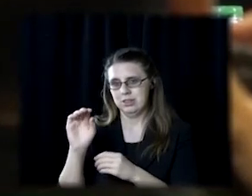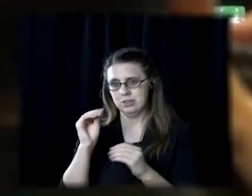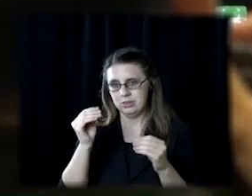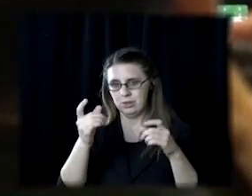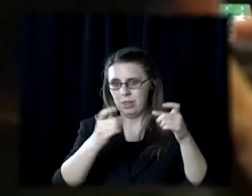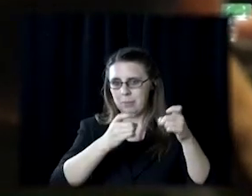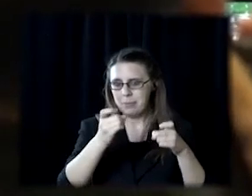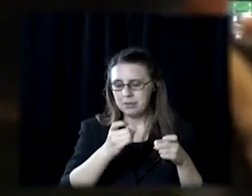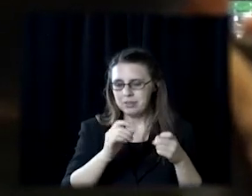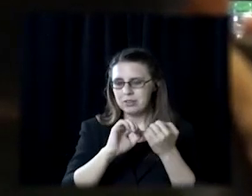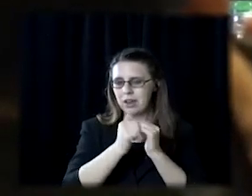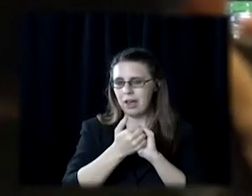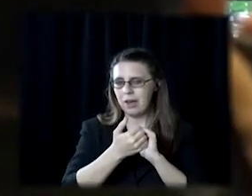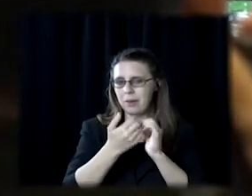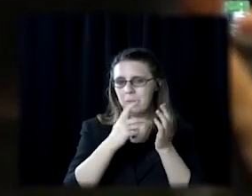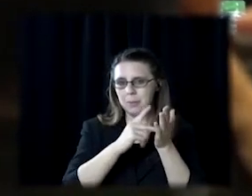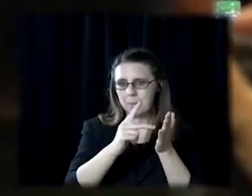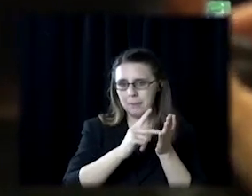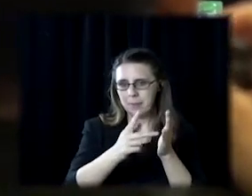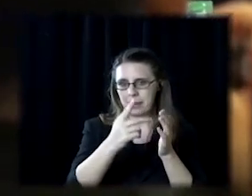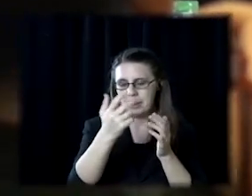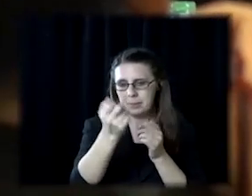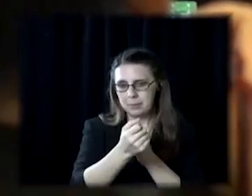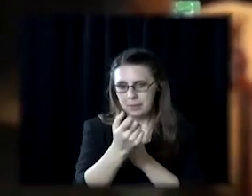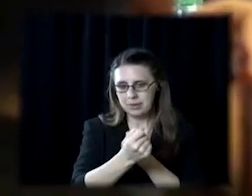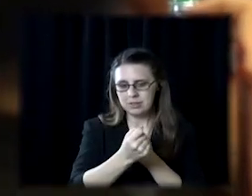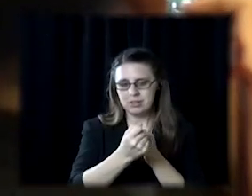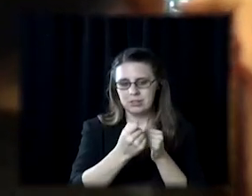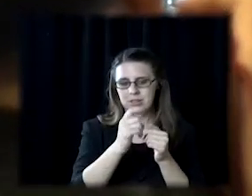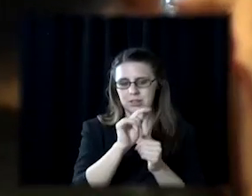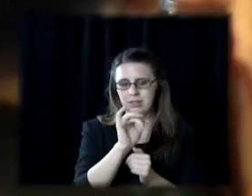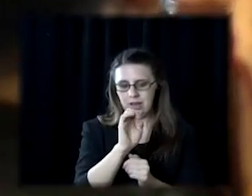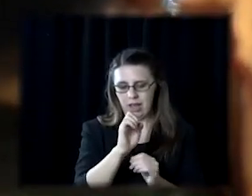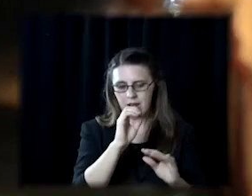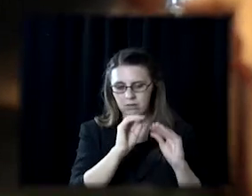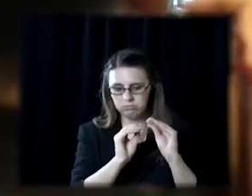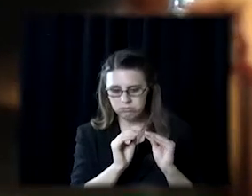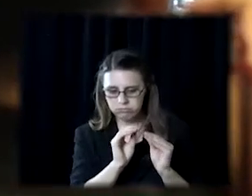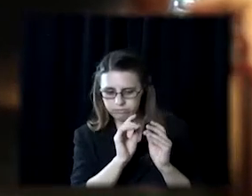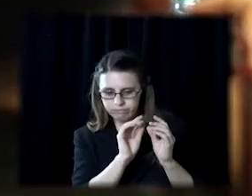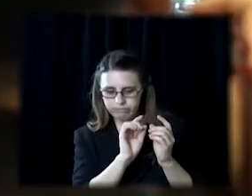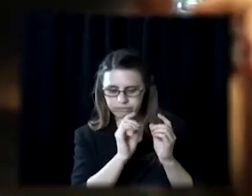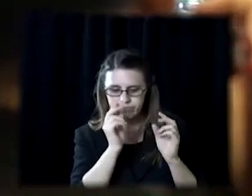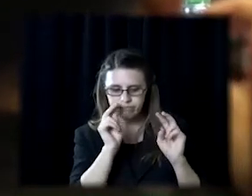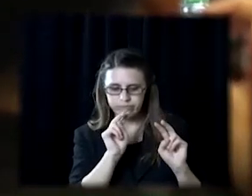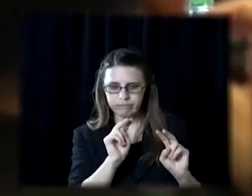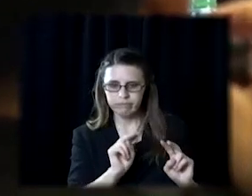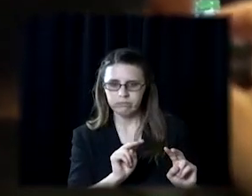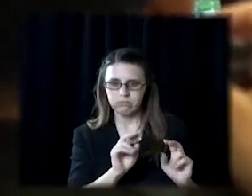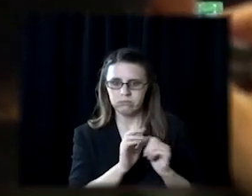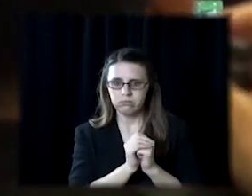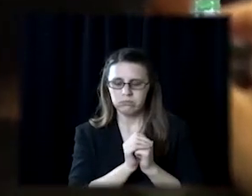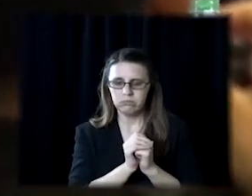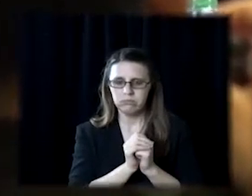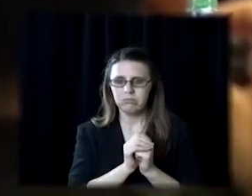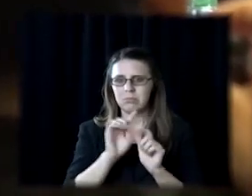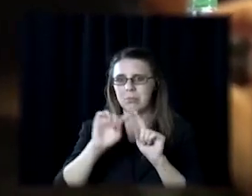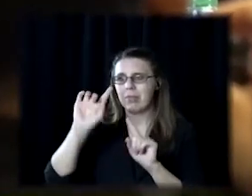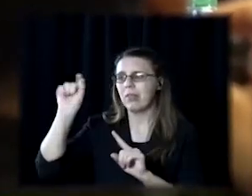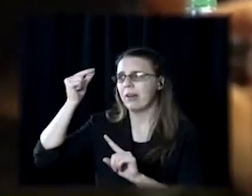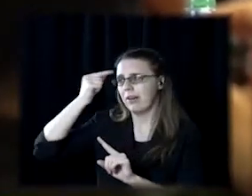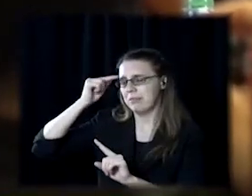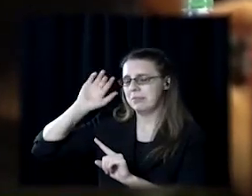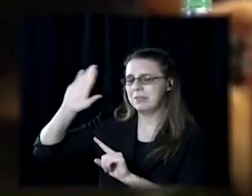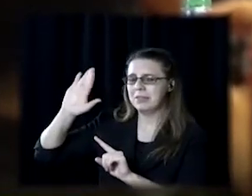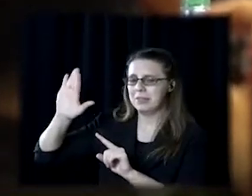managing the data. So I assume that's still in the works, but that's an issue for the government really to address.